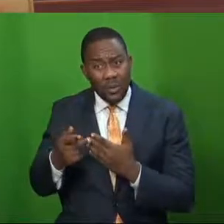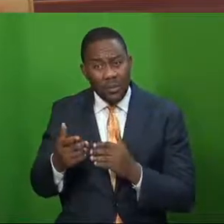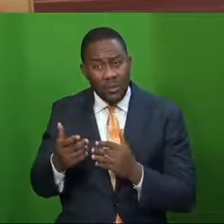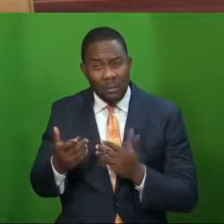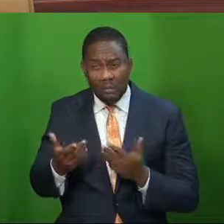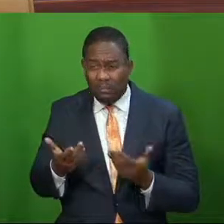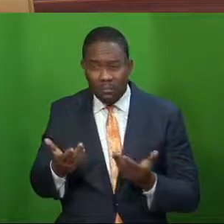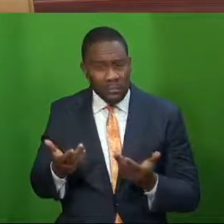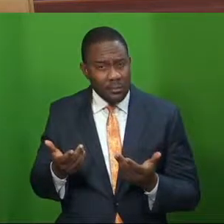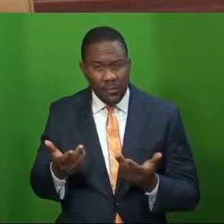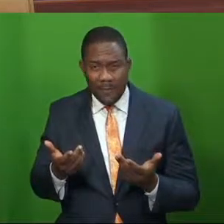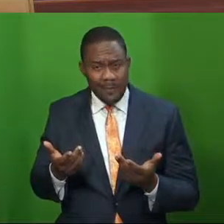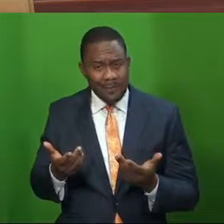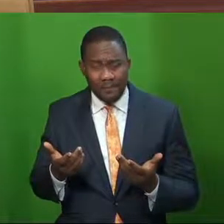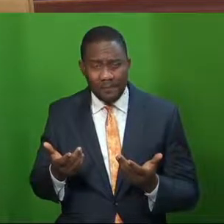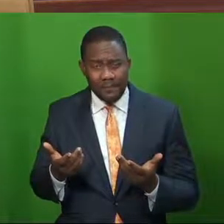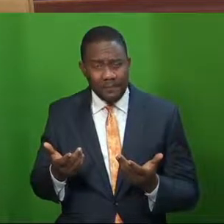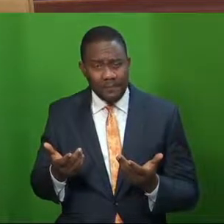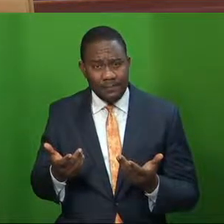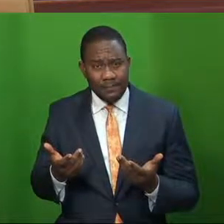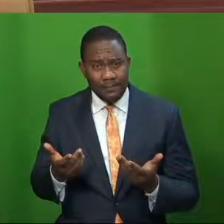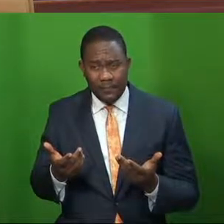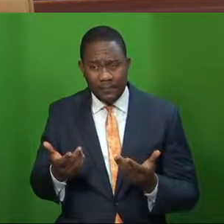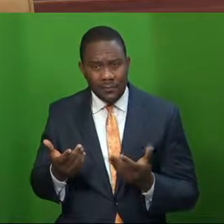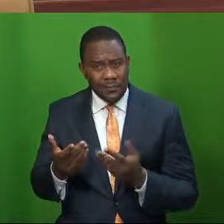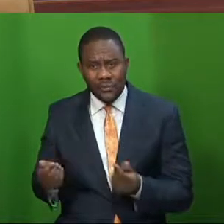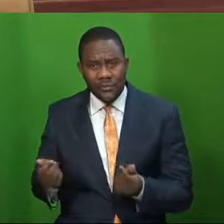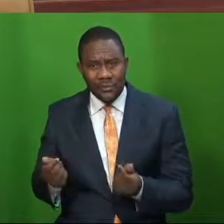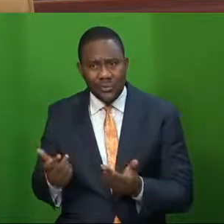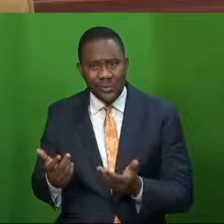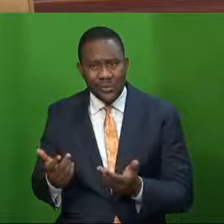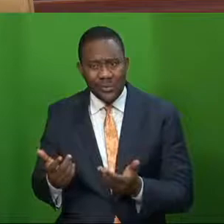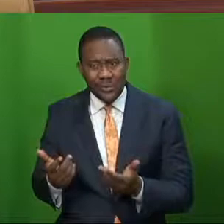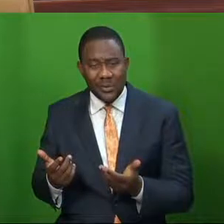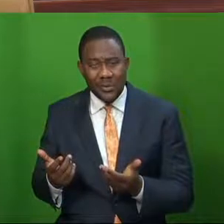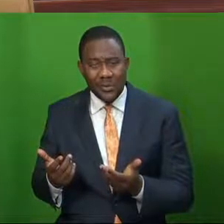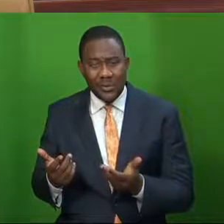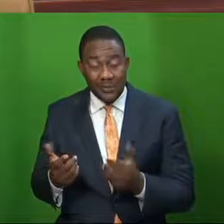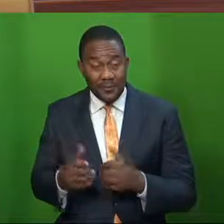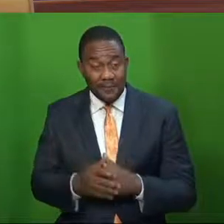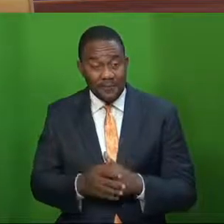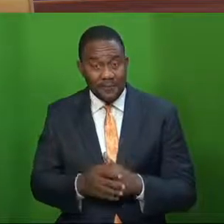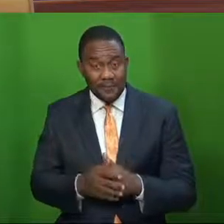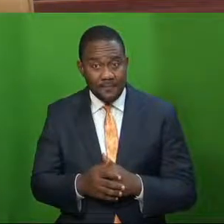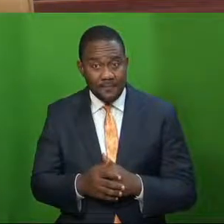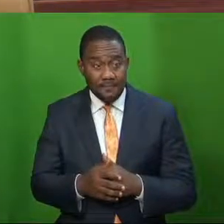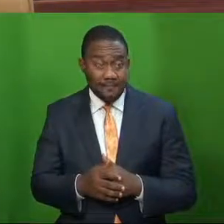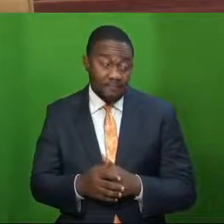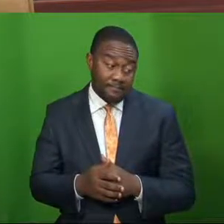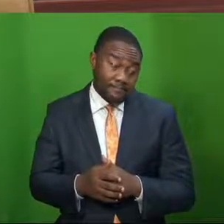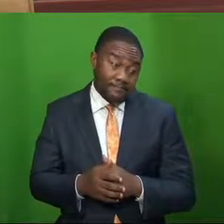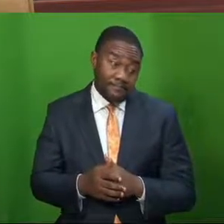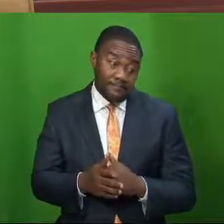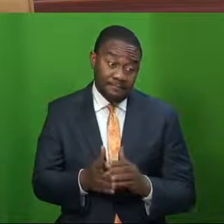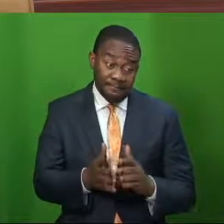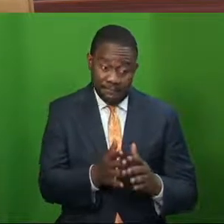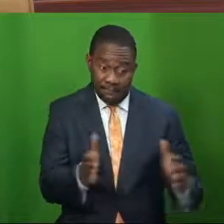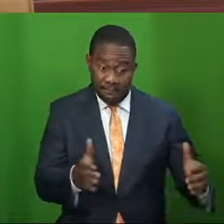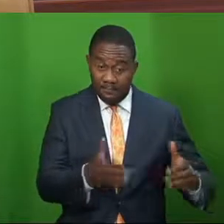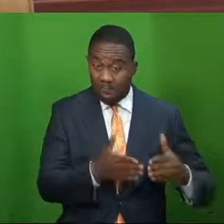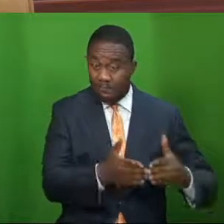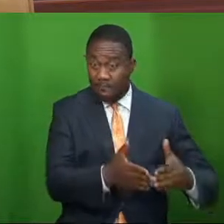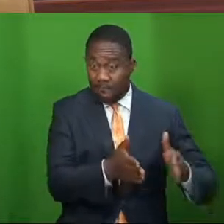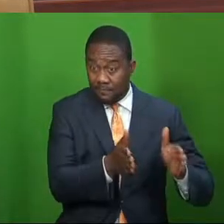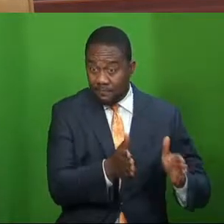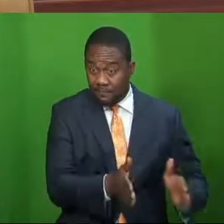is no longer what we are working with. And Majority Leader has not given any indication as to